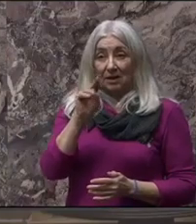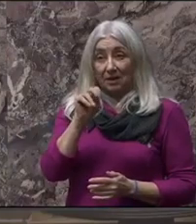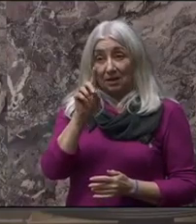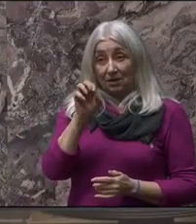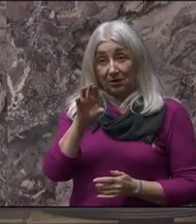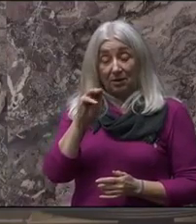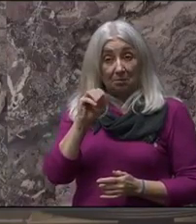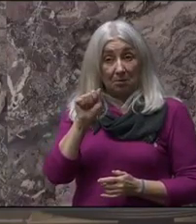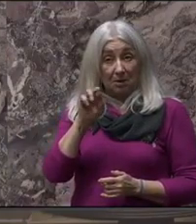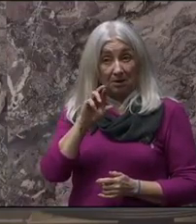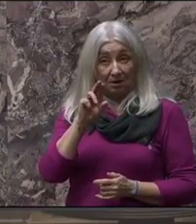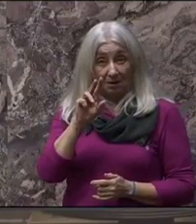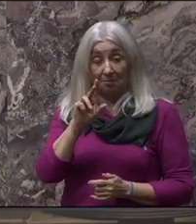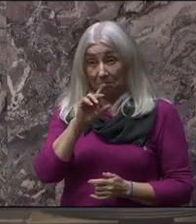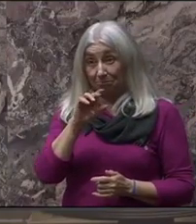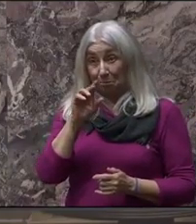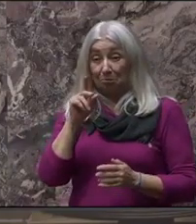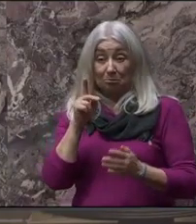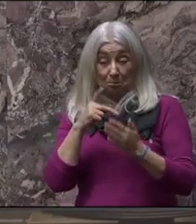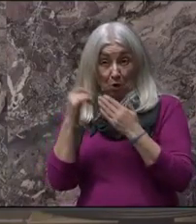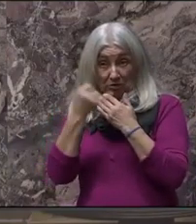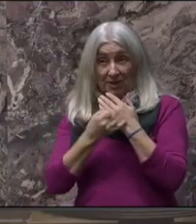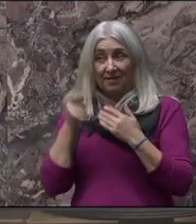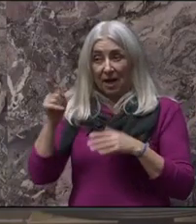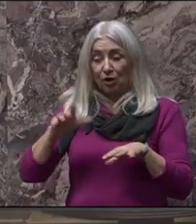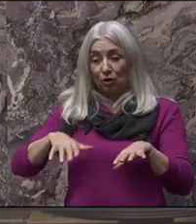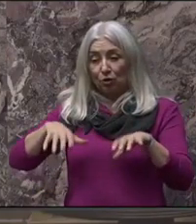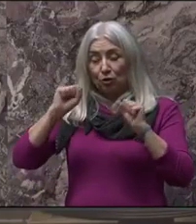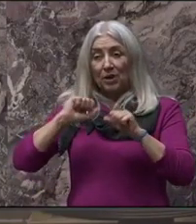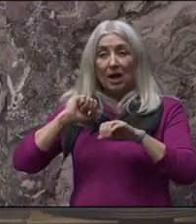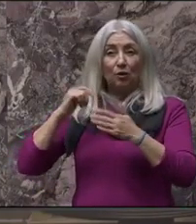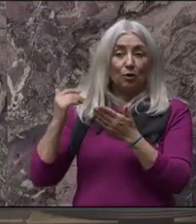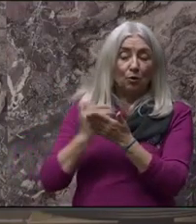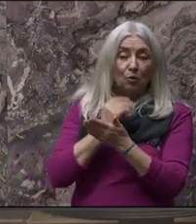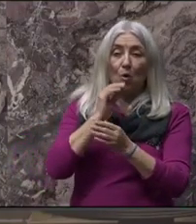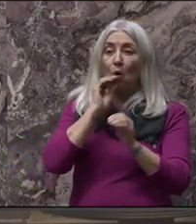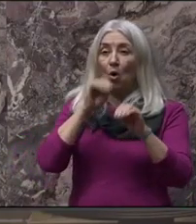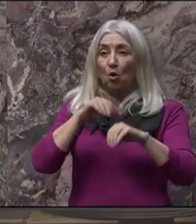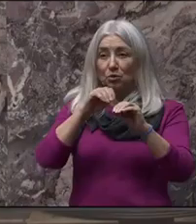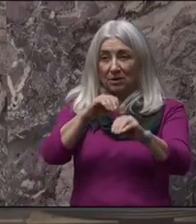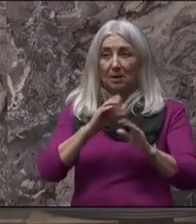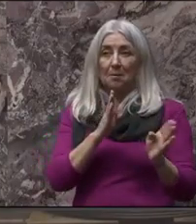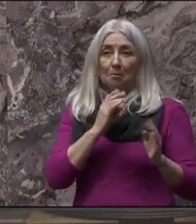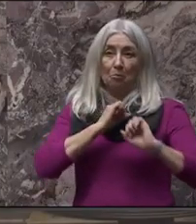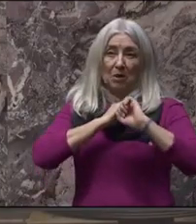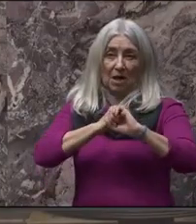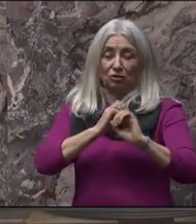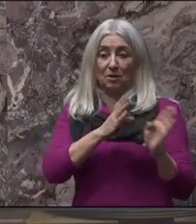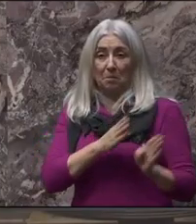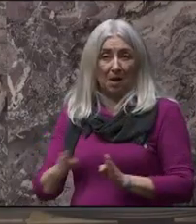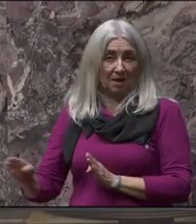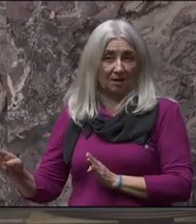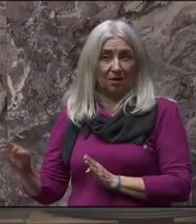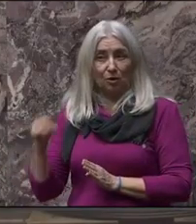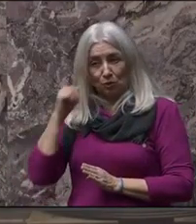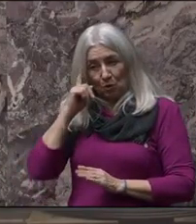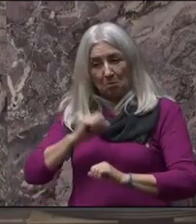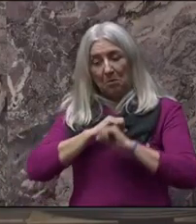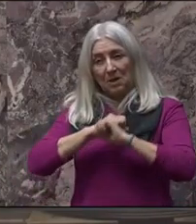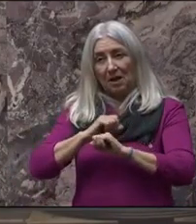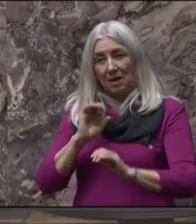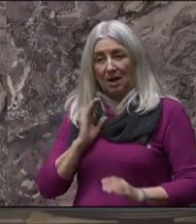action on an historic ocean protection plan, committing to world-leading protection for BC's